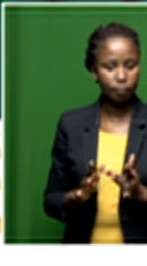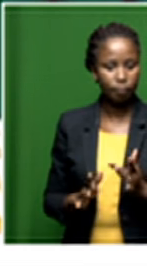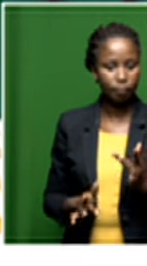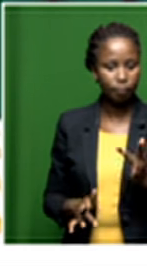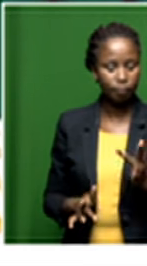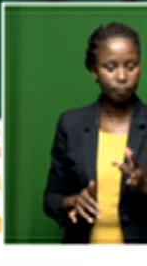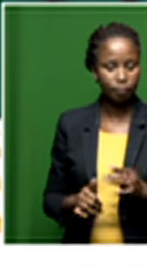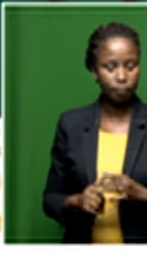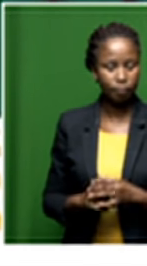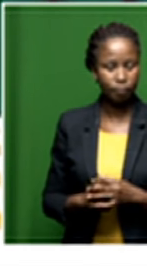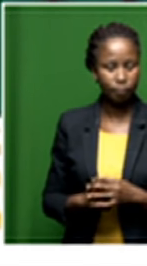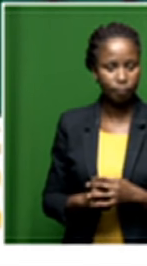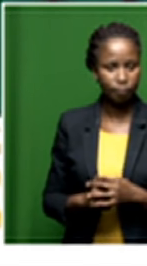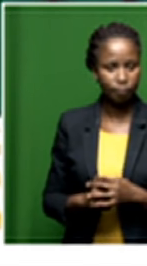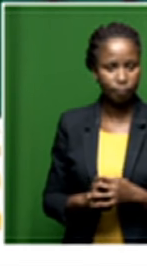anywhere,